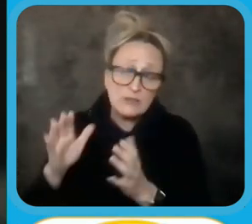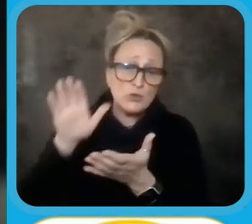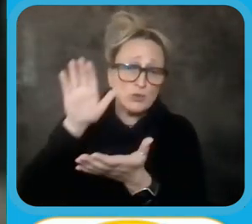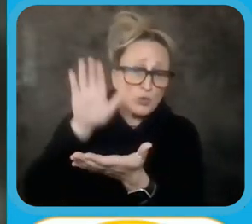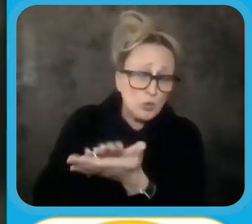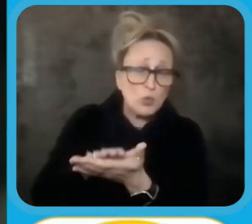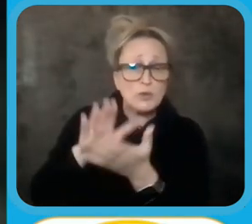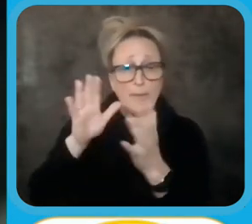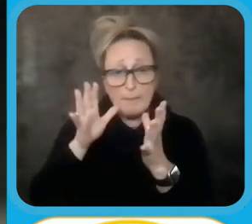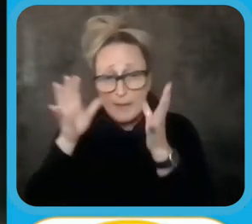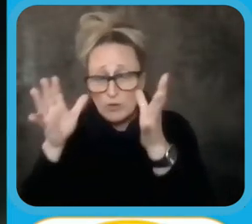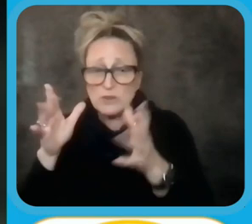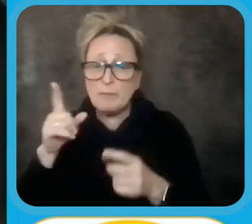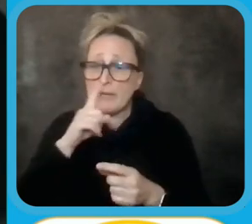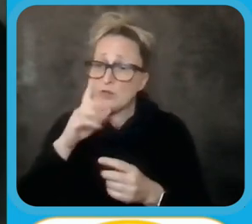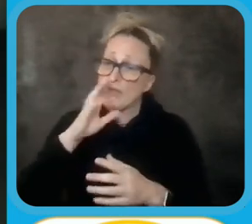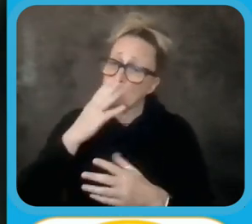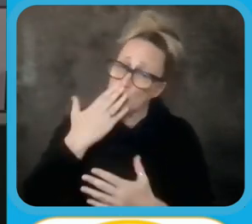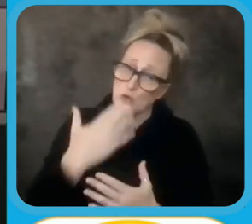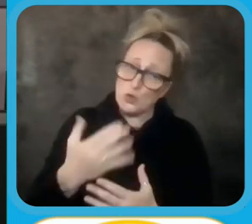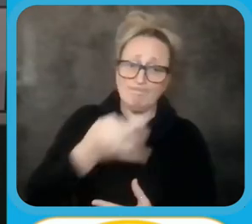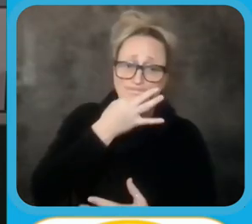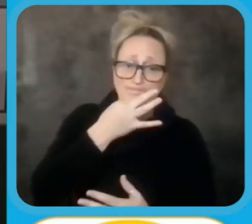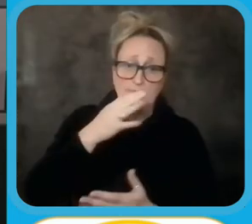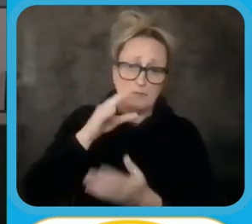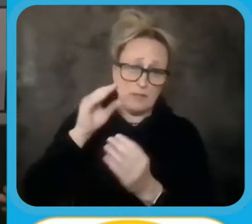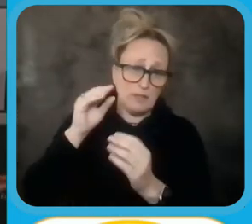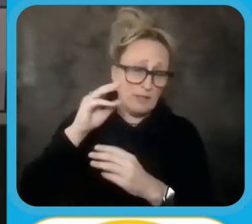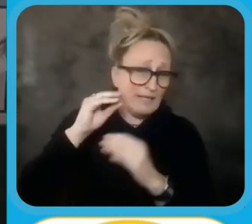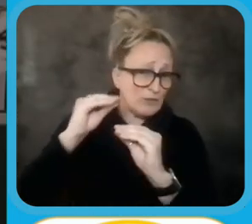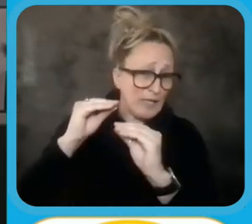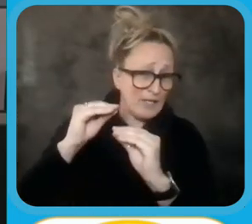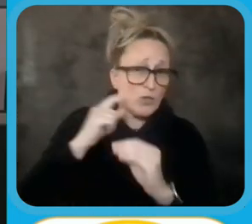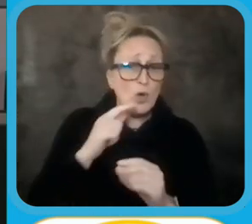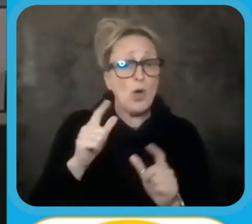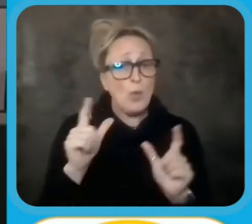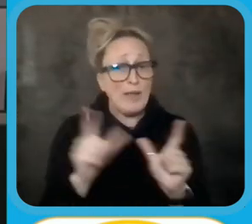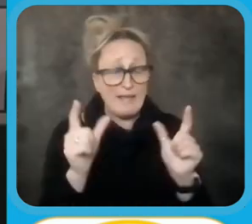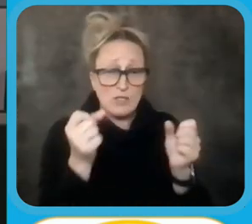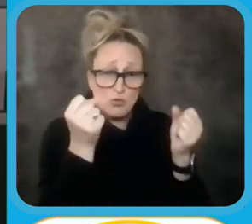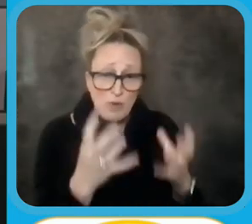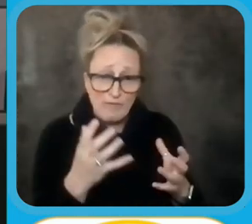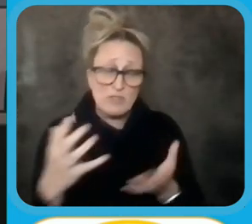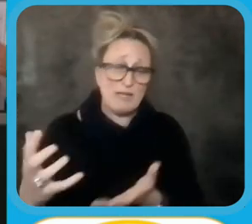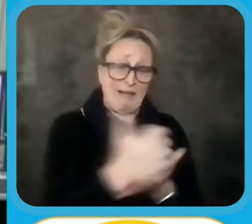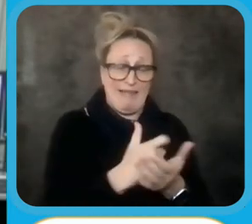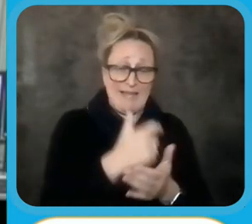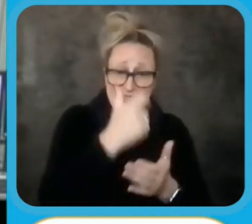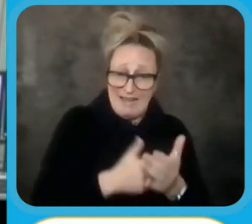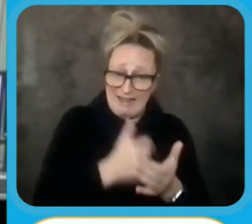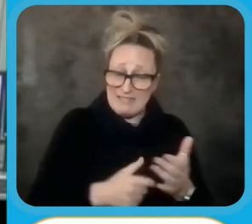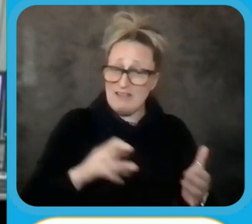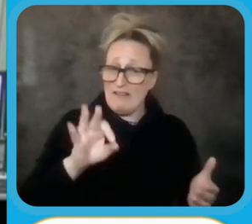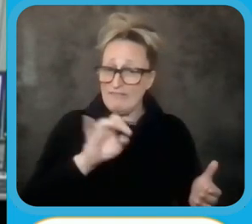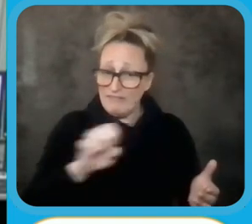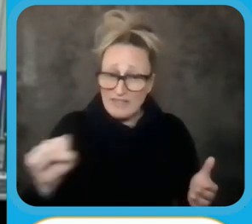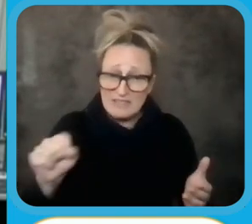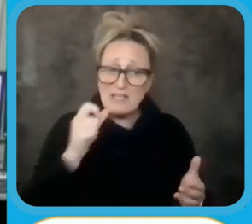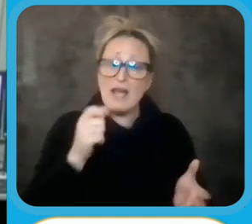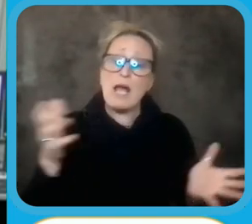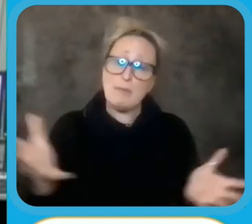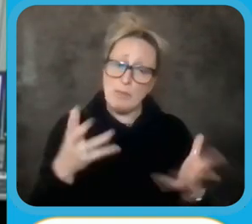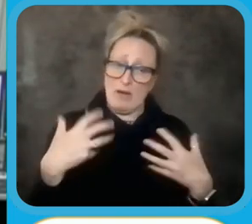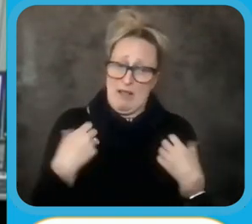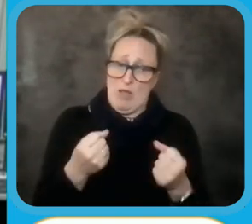parents to provide world-class education. We license drivers, collect taxes and fees, and promote a healthy